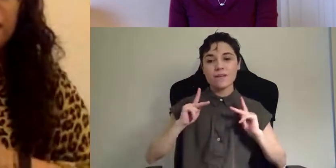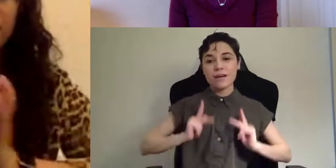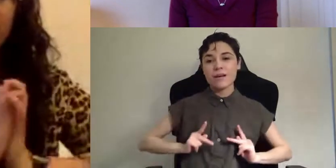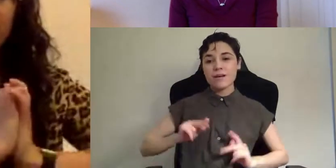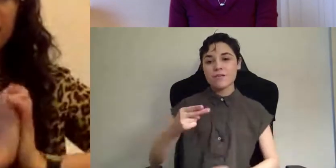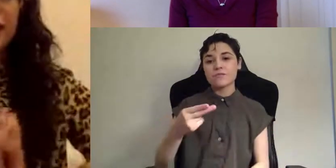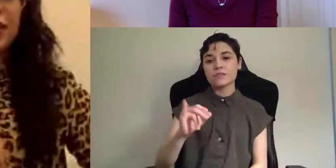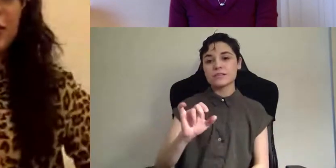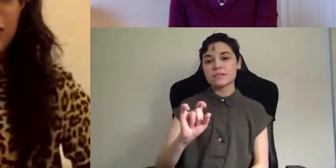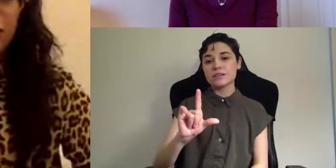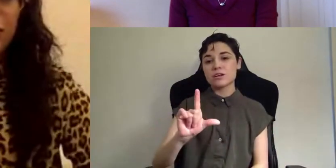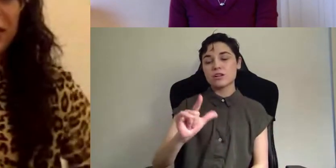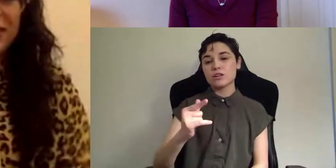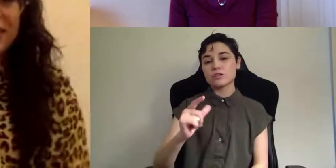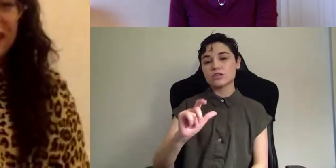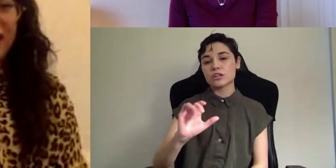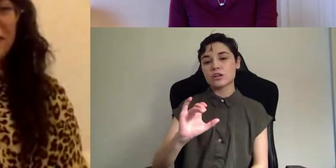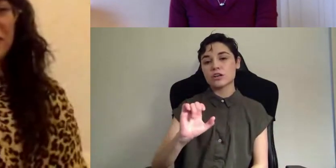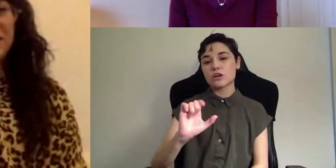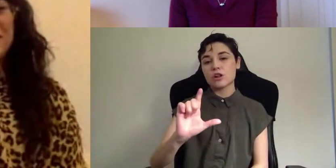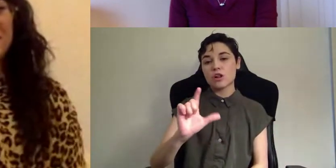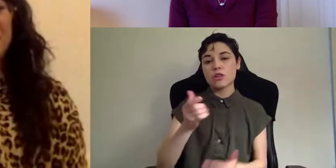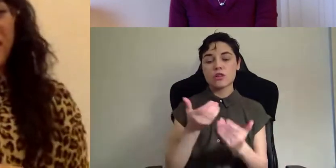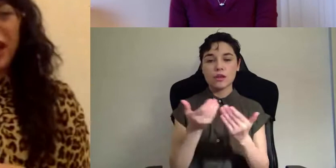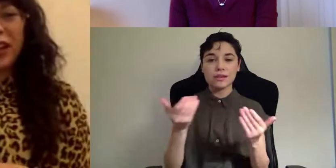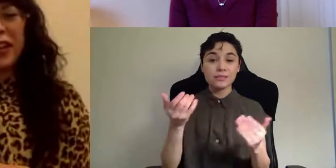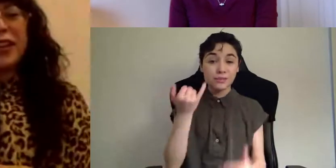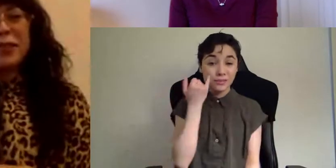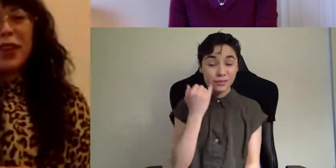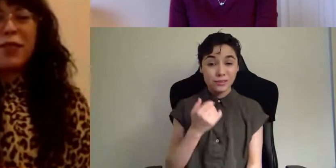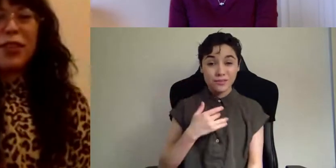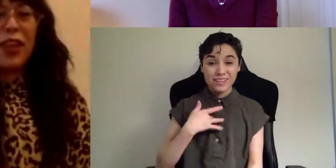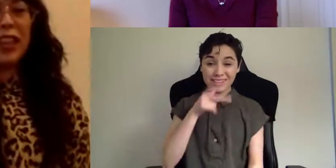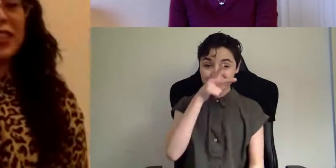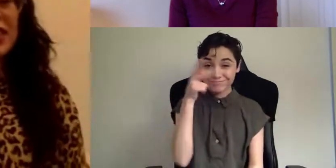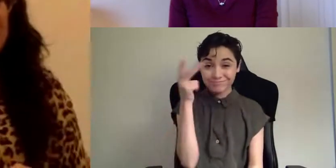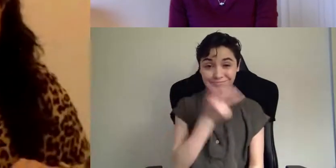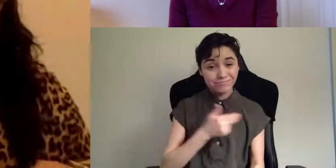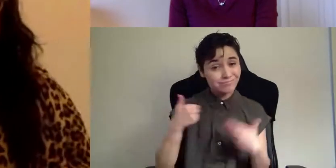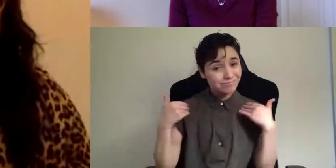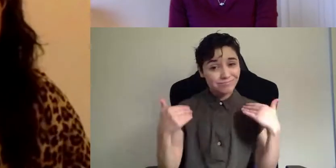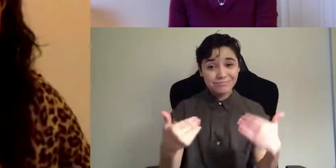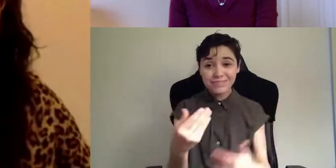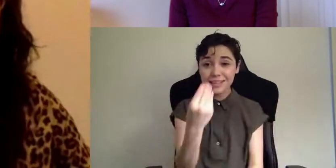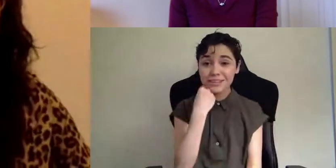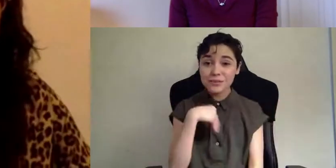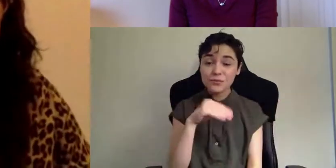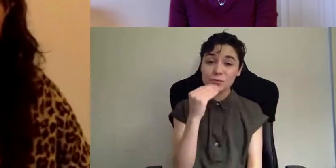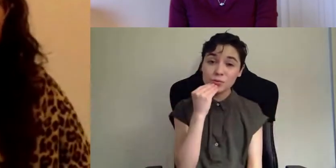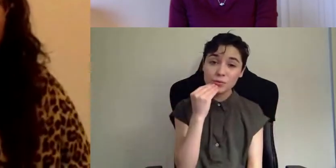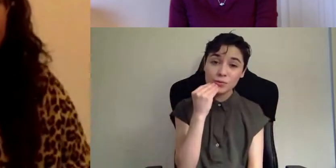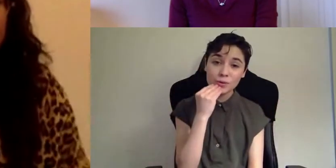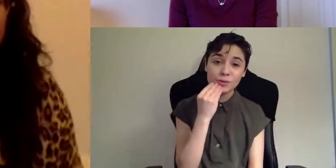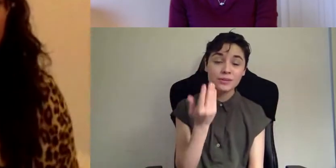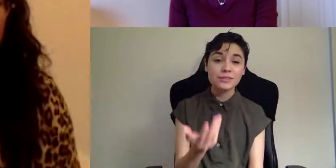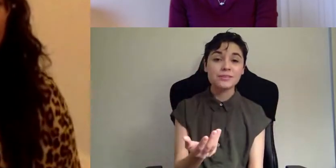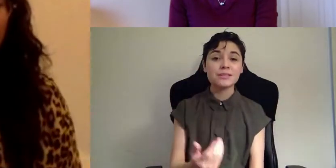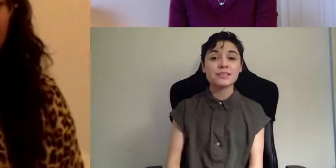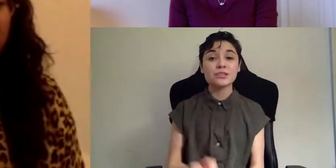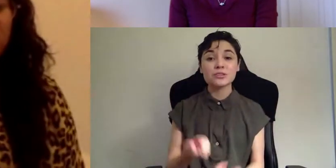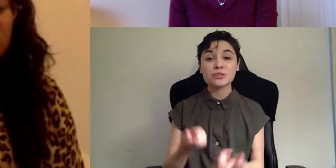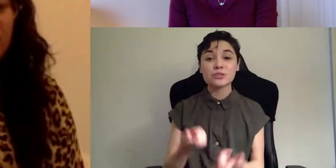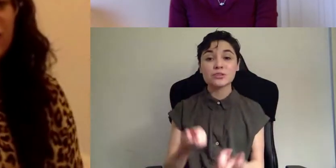crap, eat some food. Yeah, it's one of my favorite things to say. Just try to eat